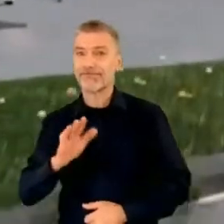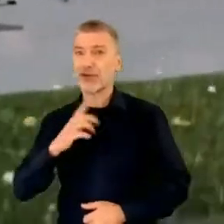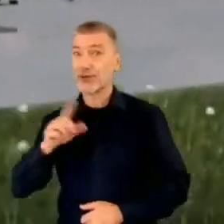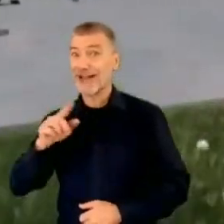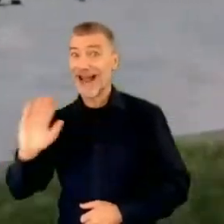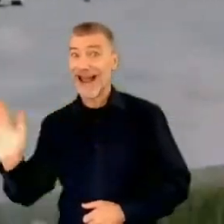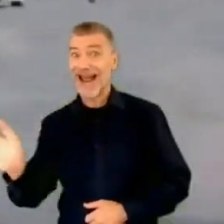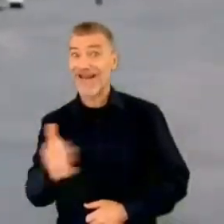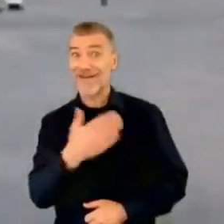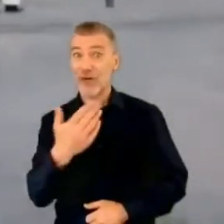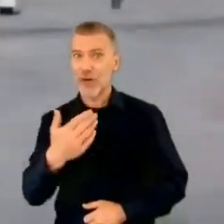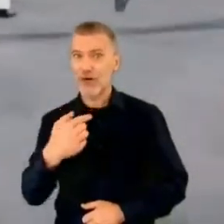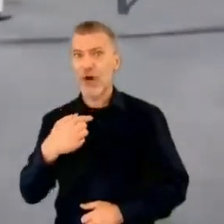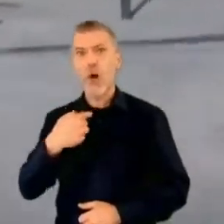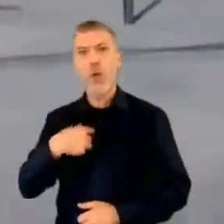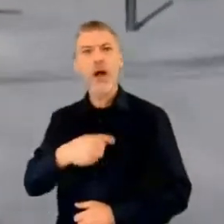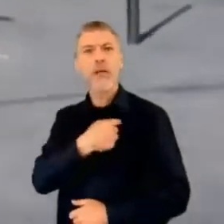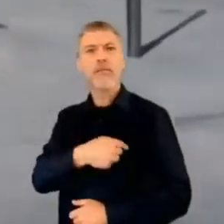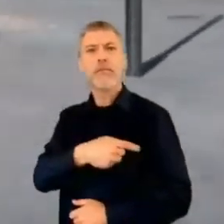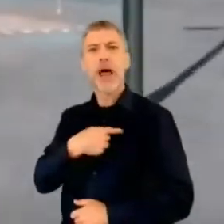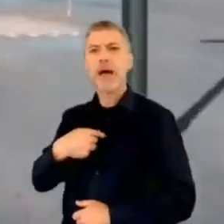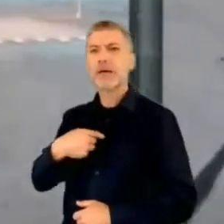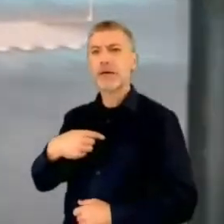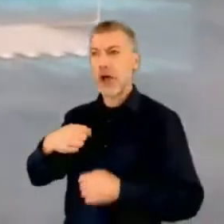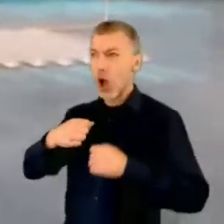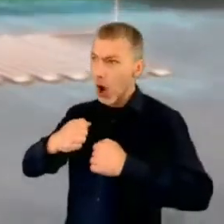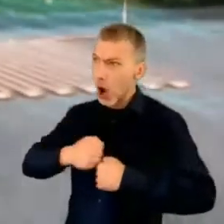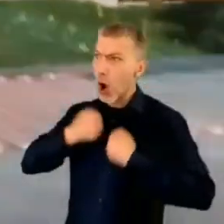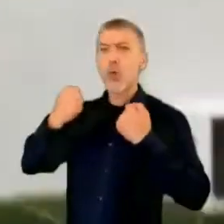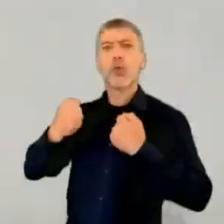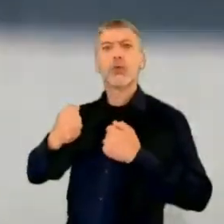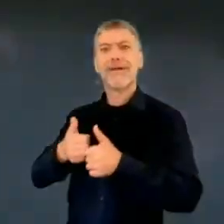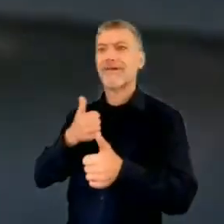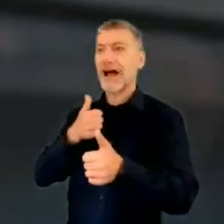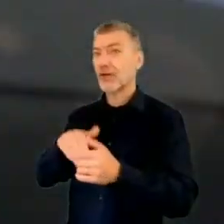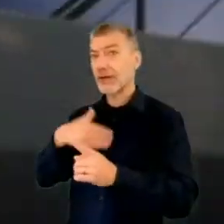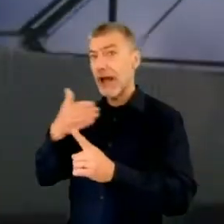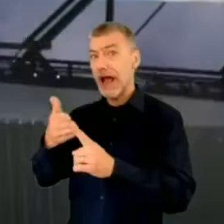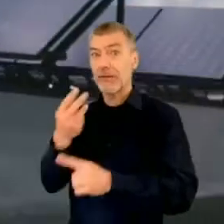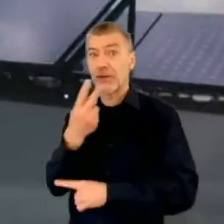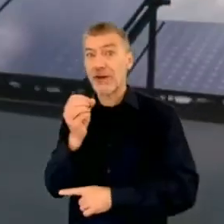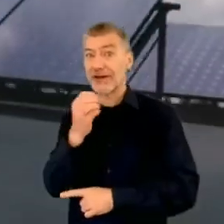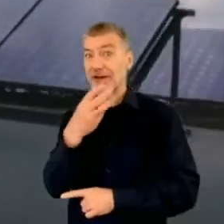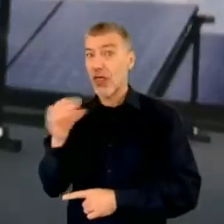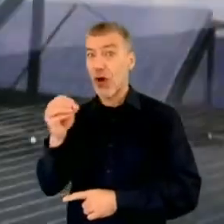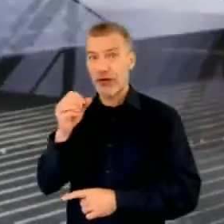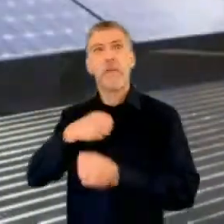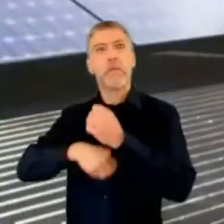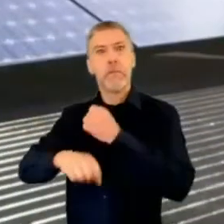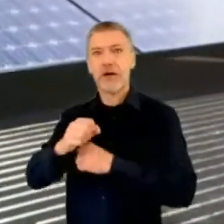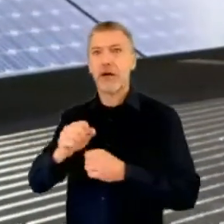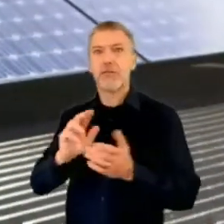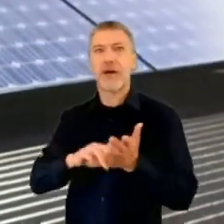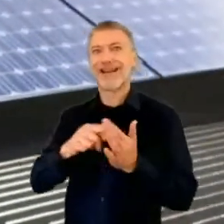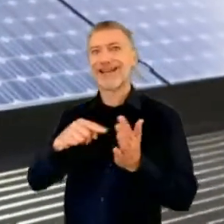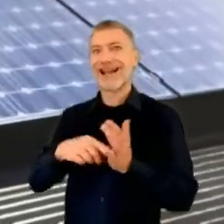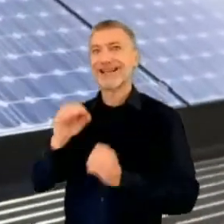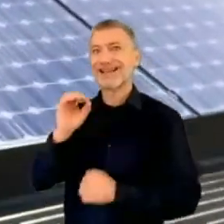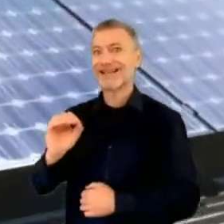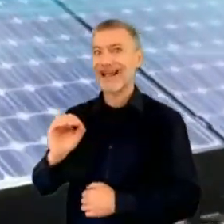net zero carbon emissions from our own operations by 2030. But we are now going even further.